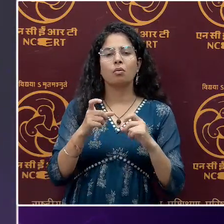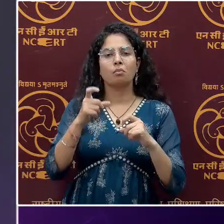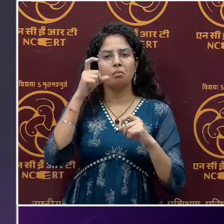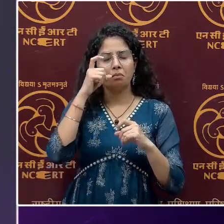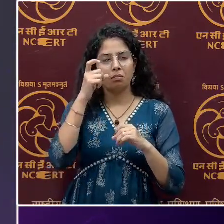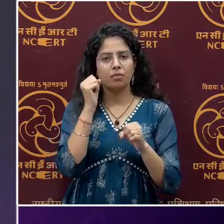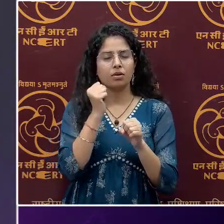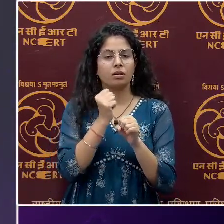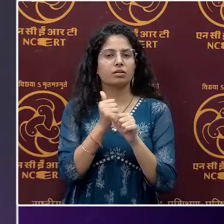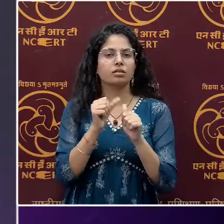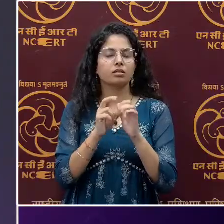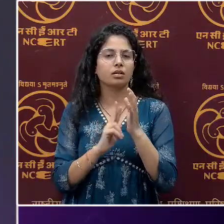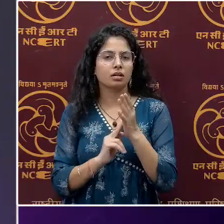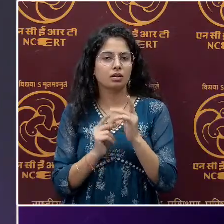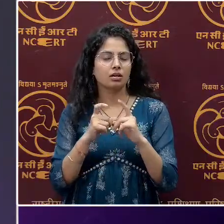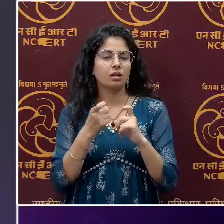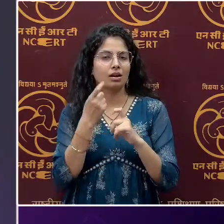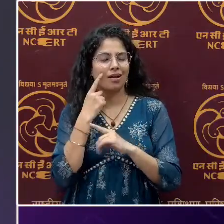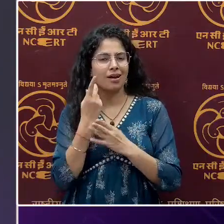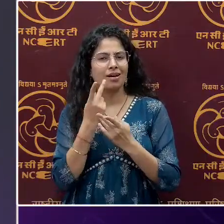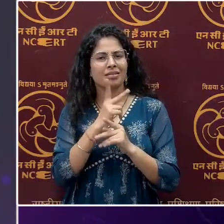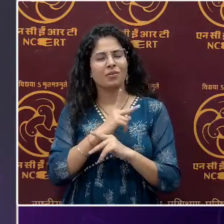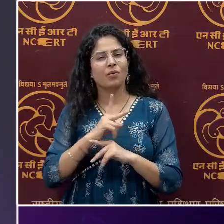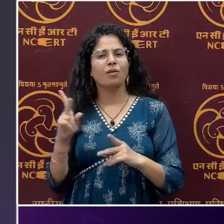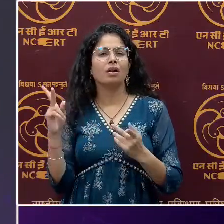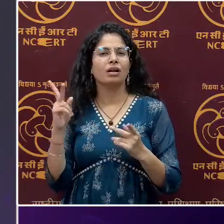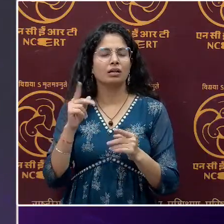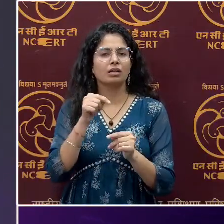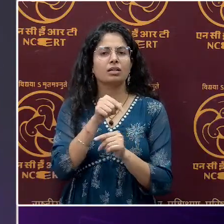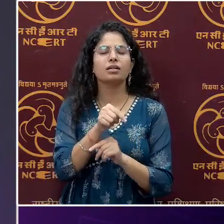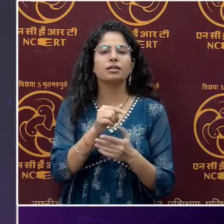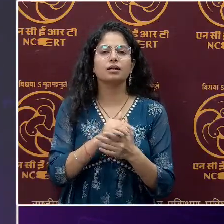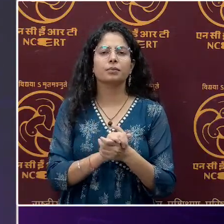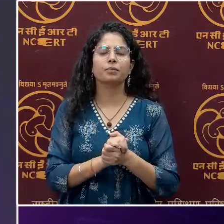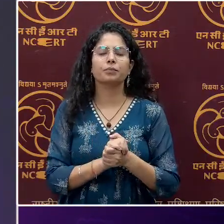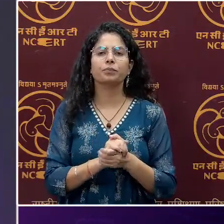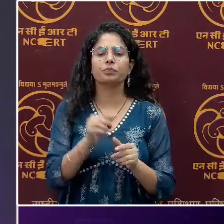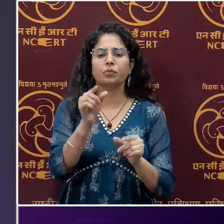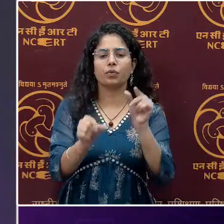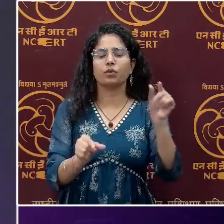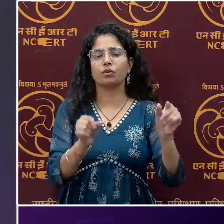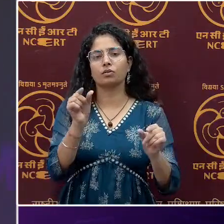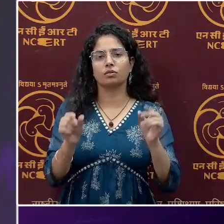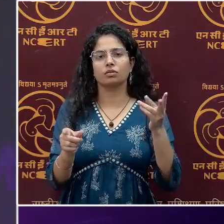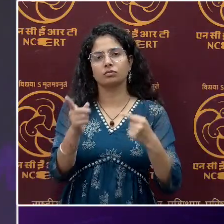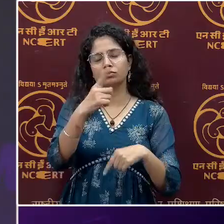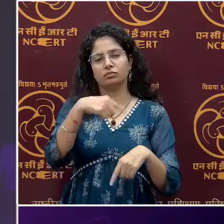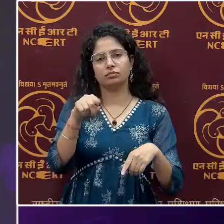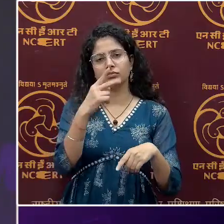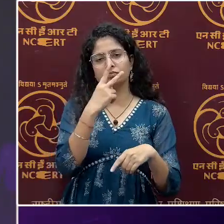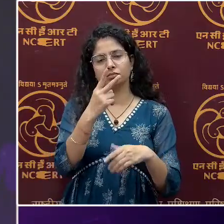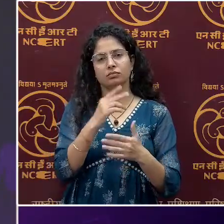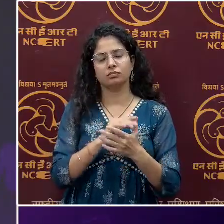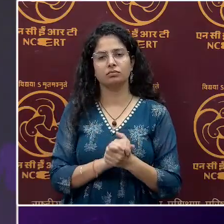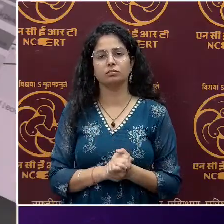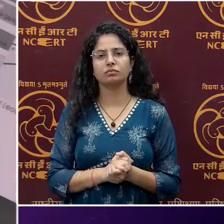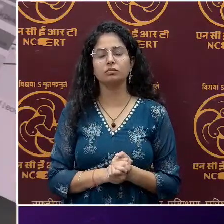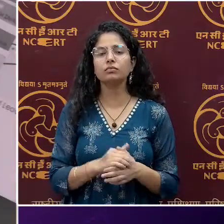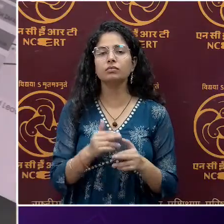Gangadhar Tilak, Subhash Chandra Bose, and ma'am, if you can just put it there, I think our viewers will see it simultaneously and with me. And we have